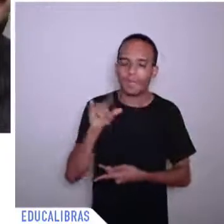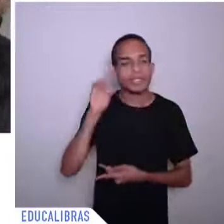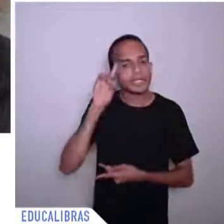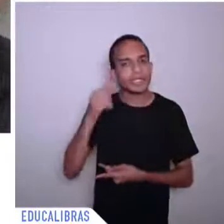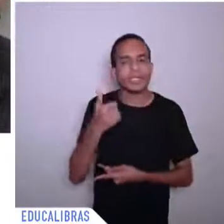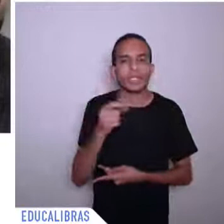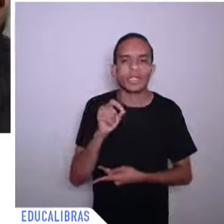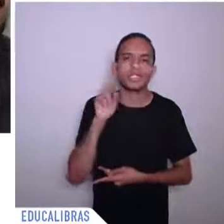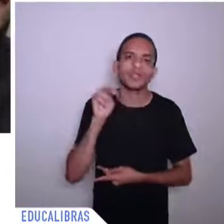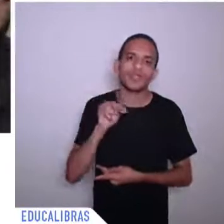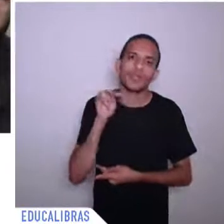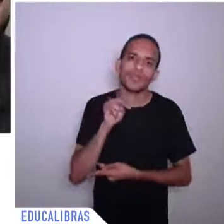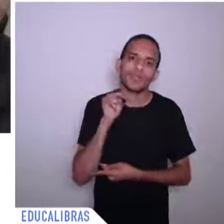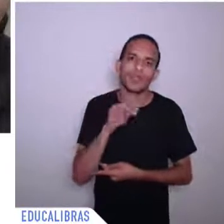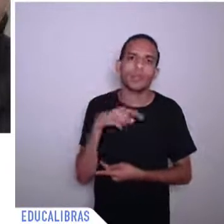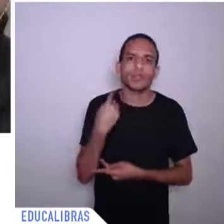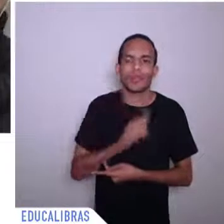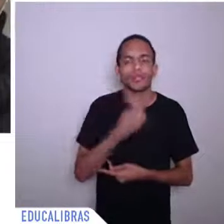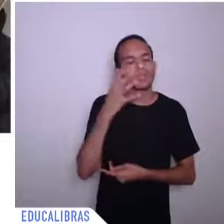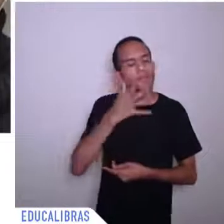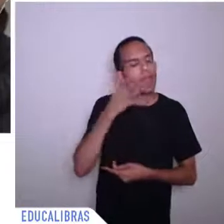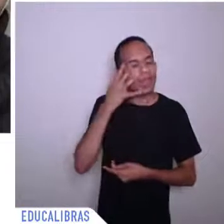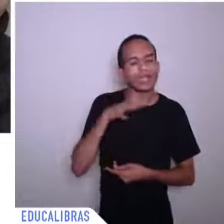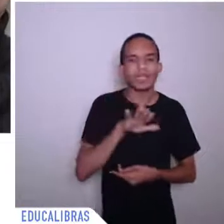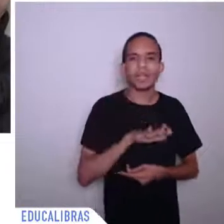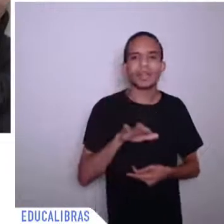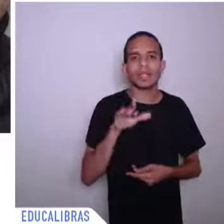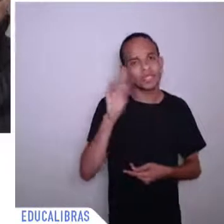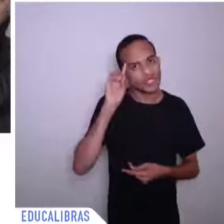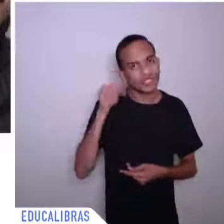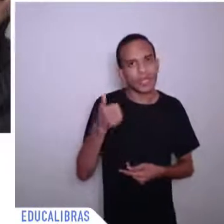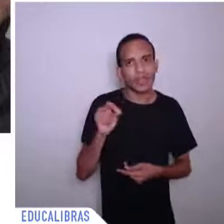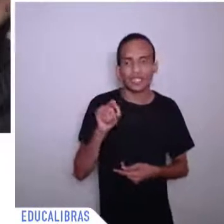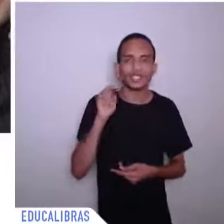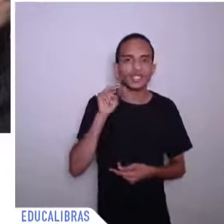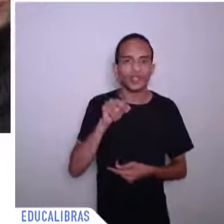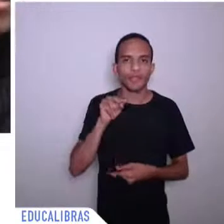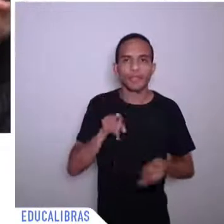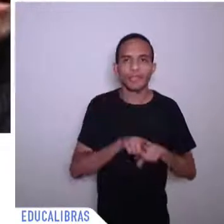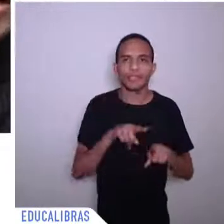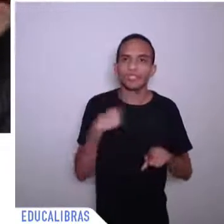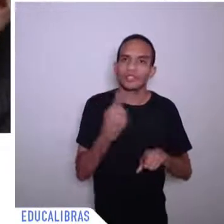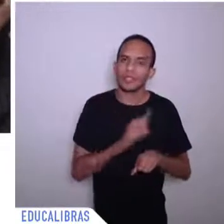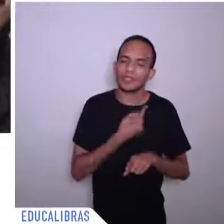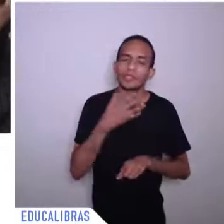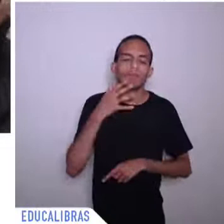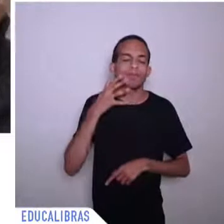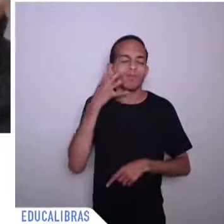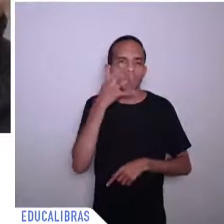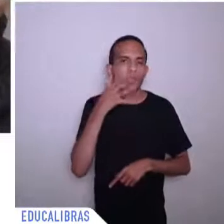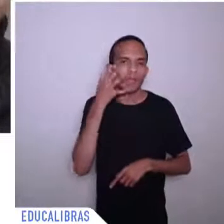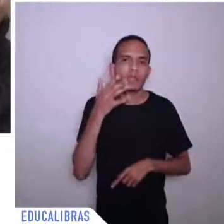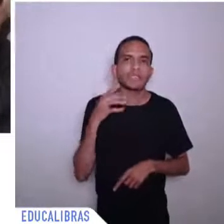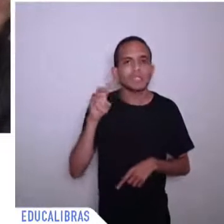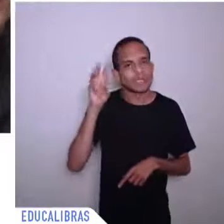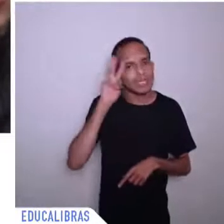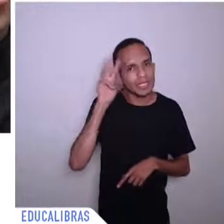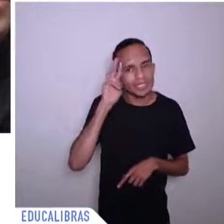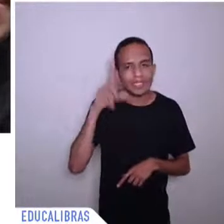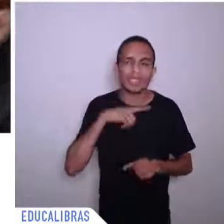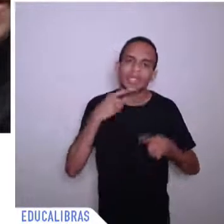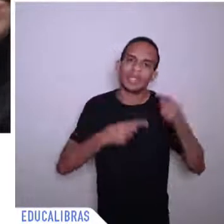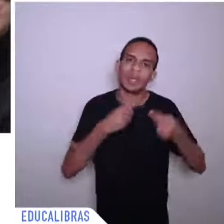can talk. We are going to have a panel on education on November 10th, and our conference is